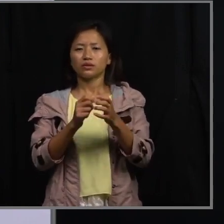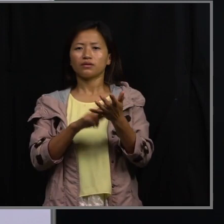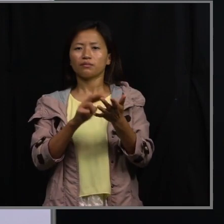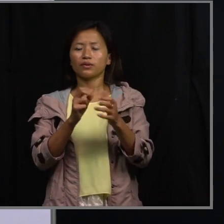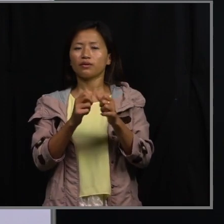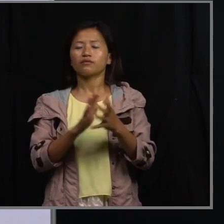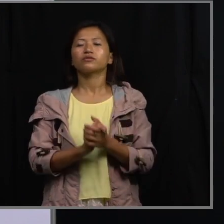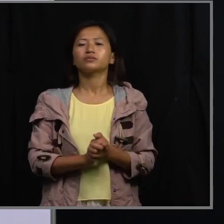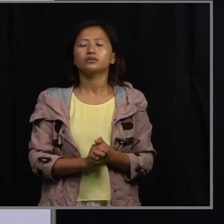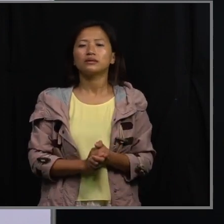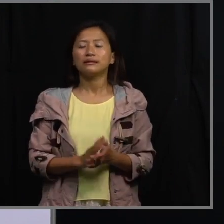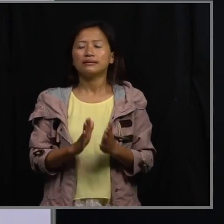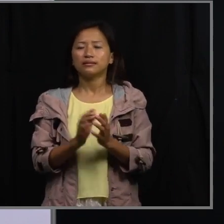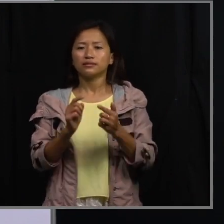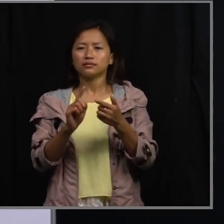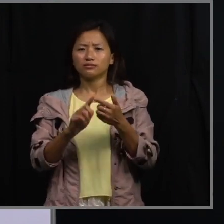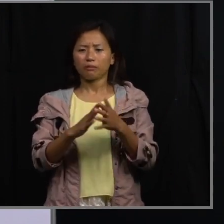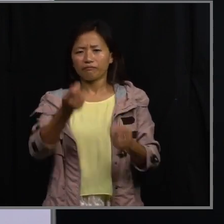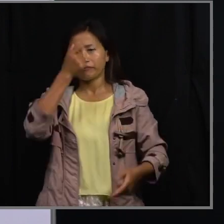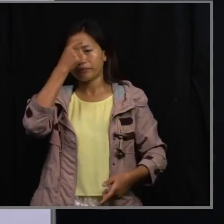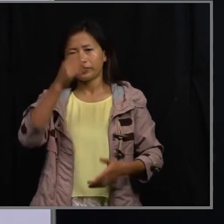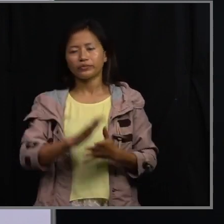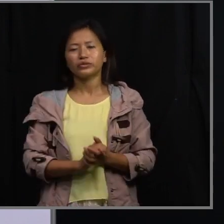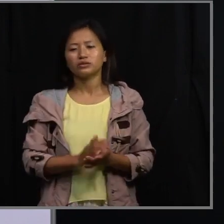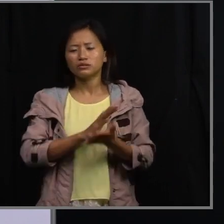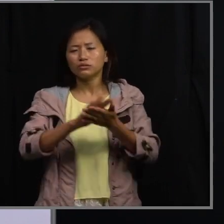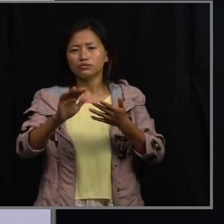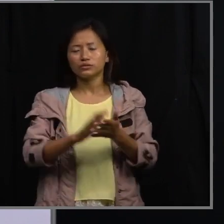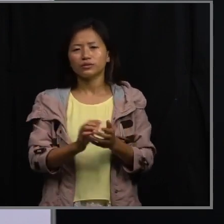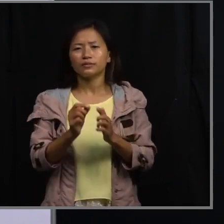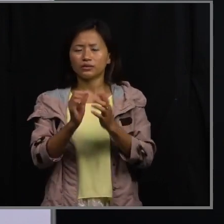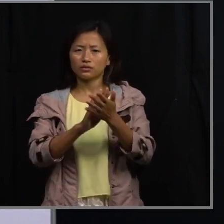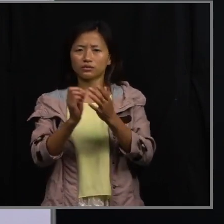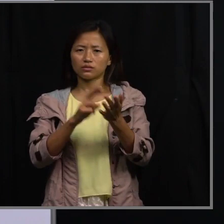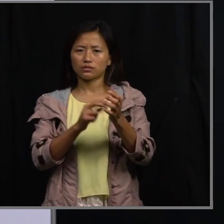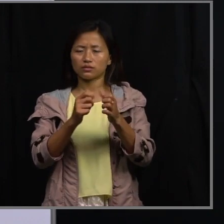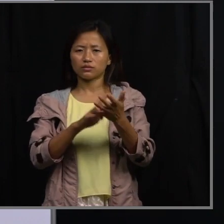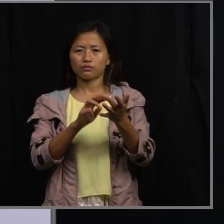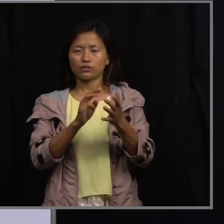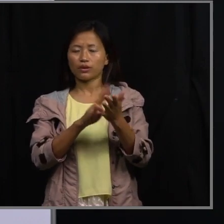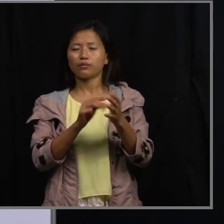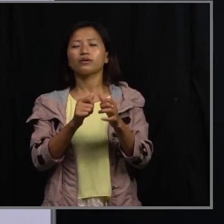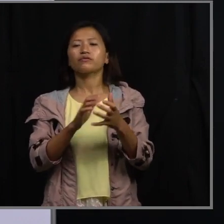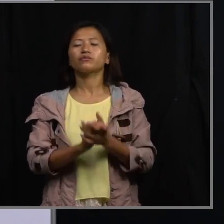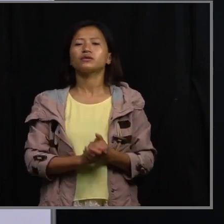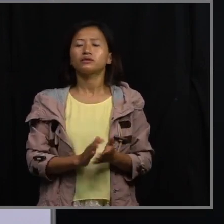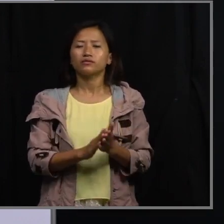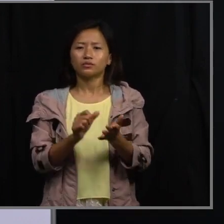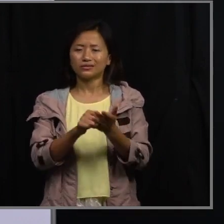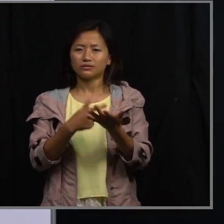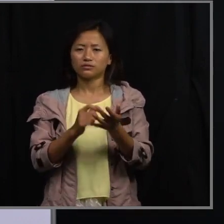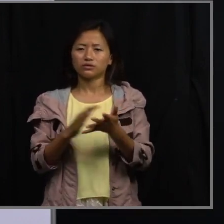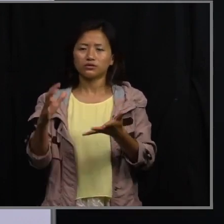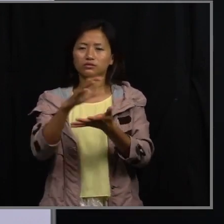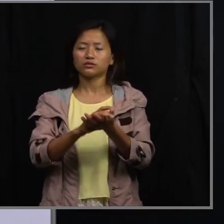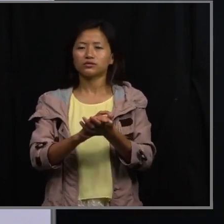we encounter or we face some problems that solving the particular phenomena. Okay, so for that reason, the physics, from physics